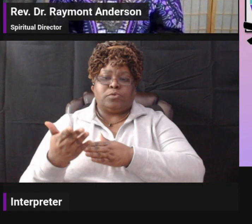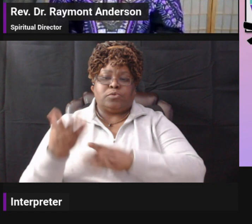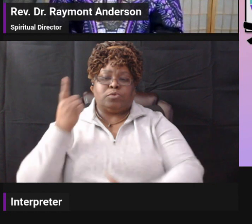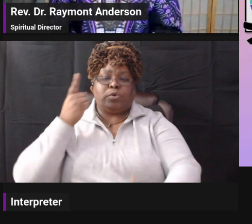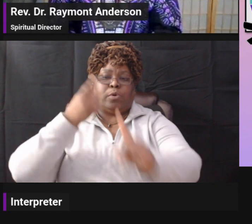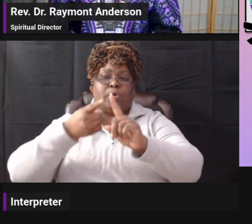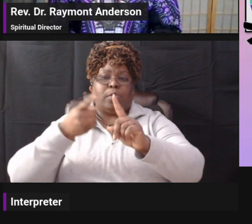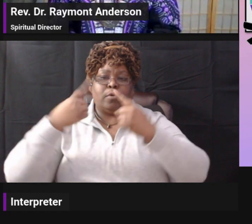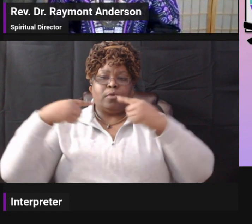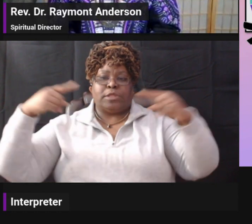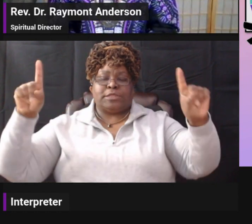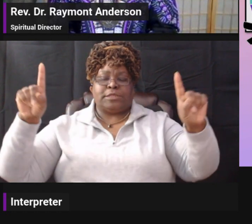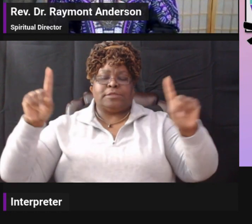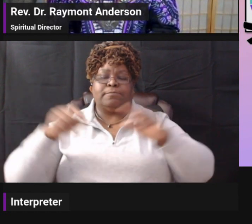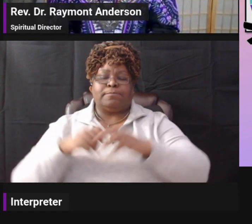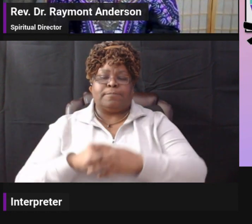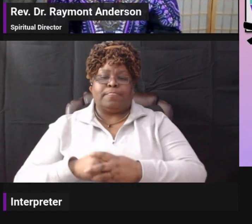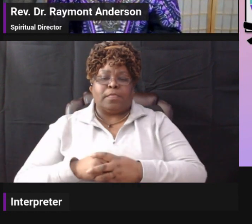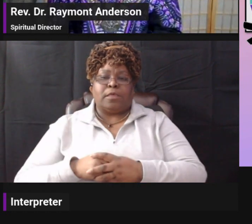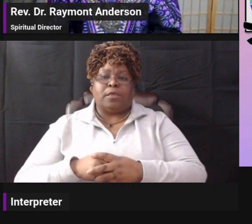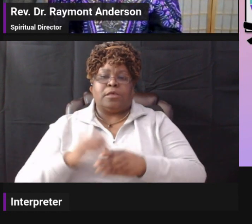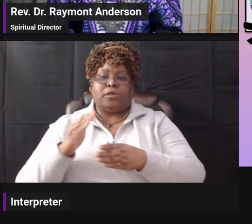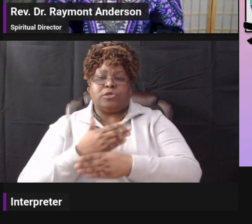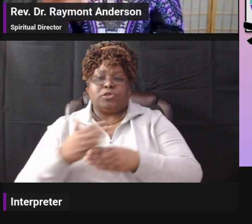toward achieving your goals and aspirations?